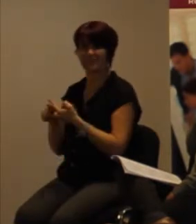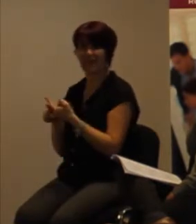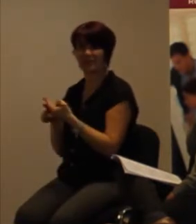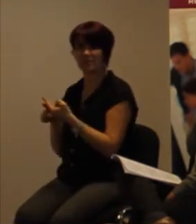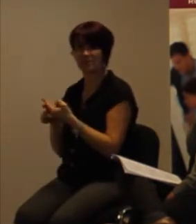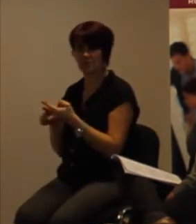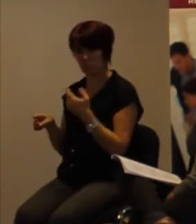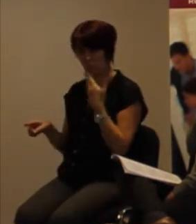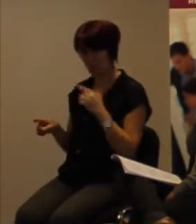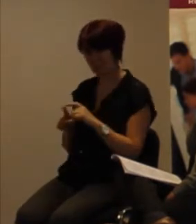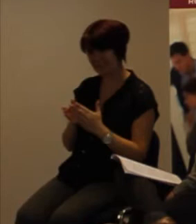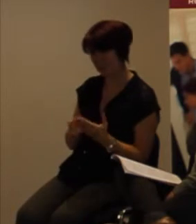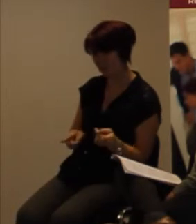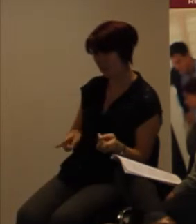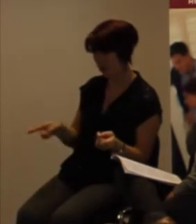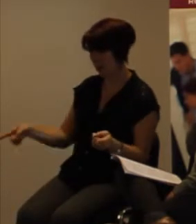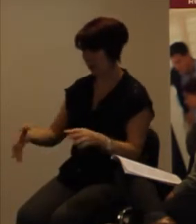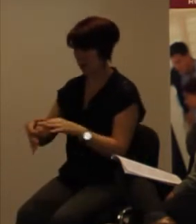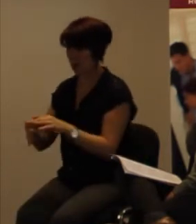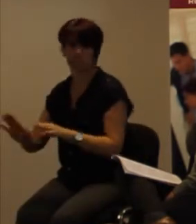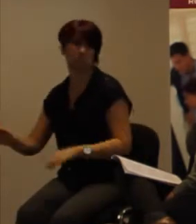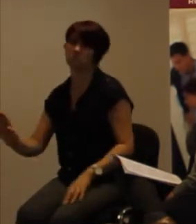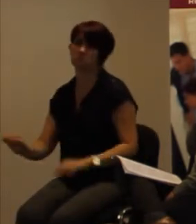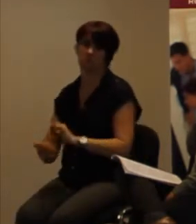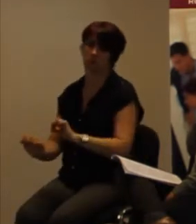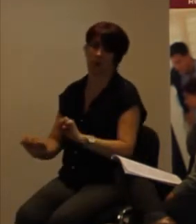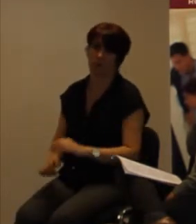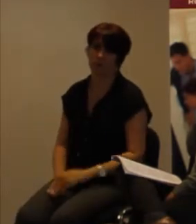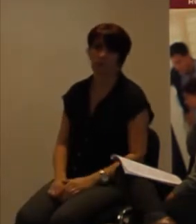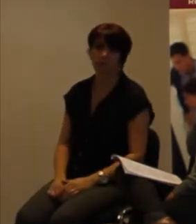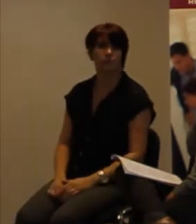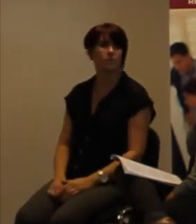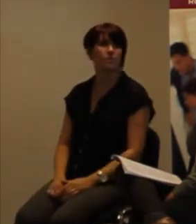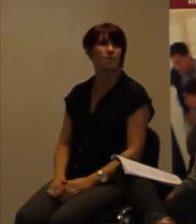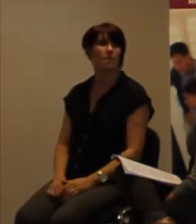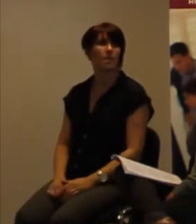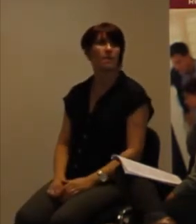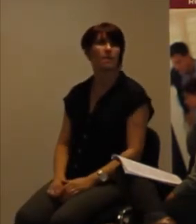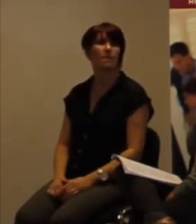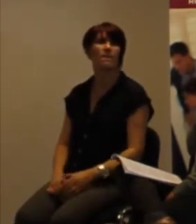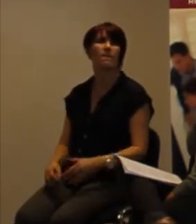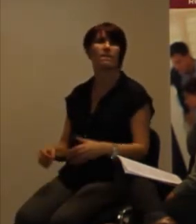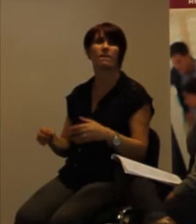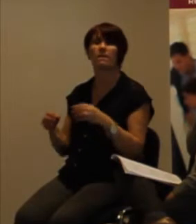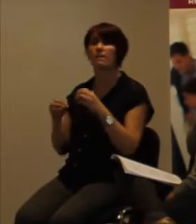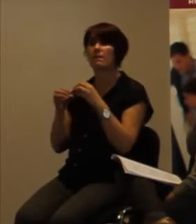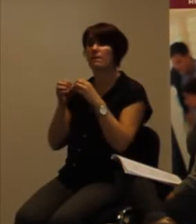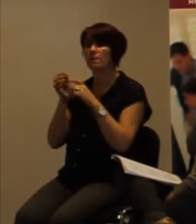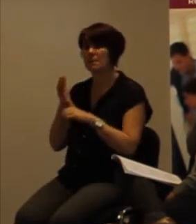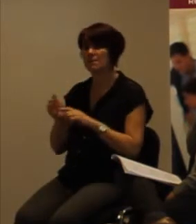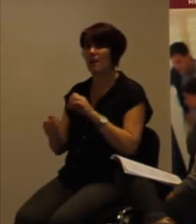the language that they're used to. That applies to Welsh and Irish too, and British Sign Language, Irish Sign